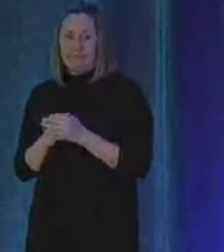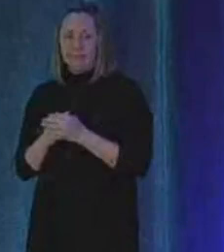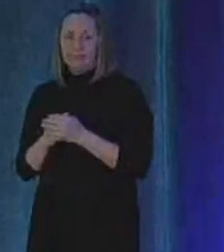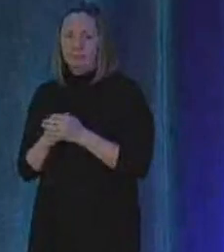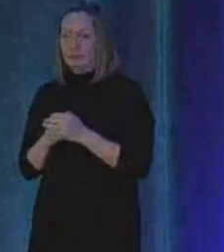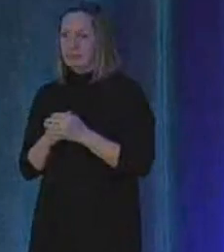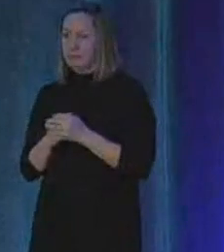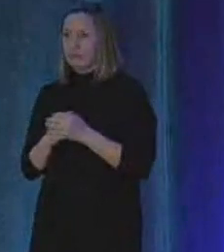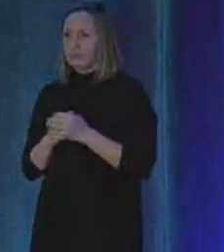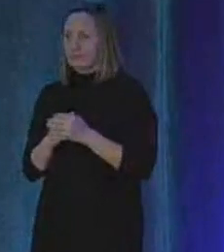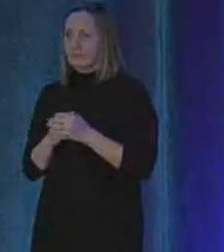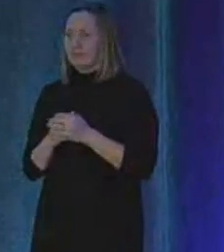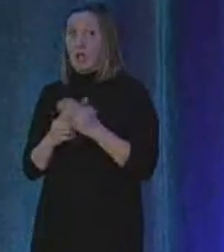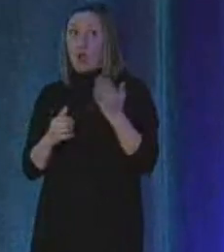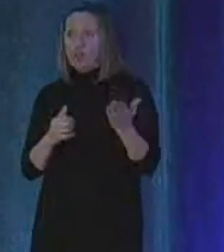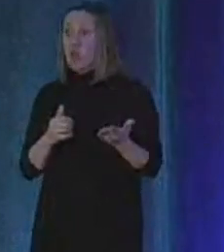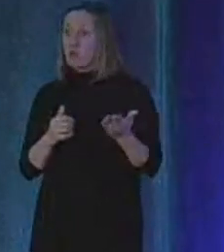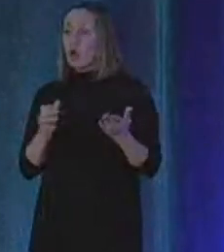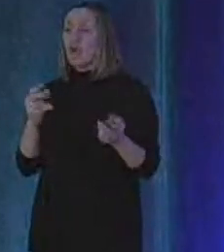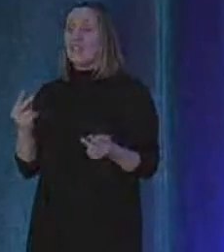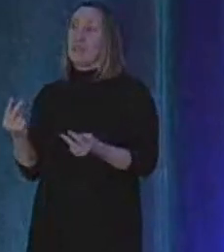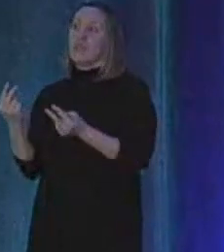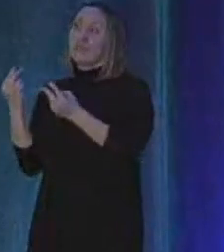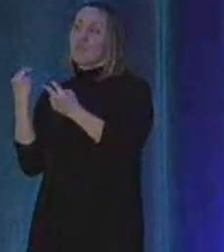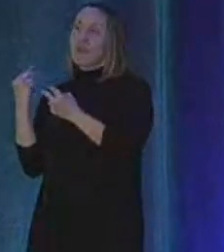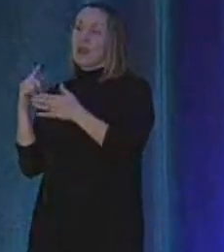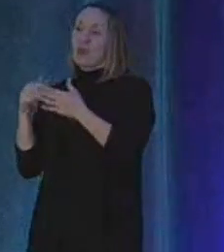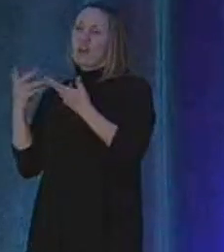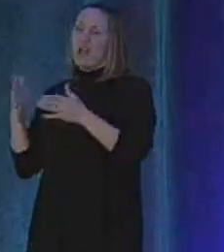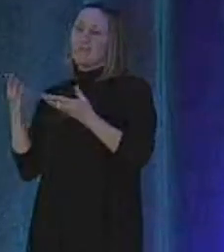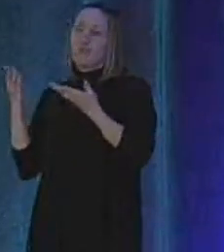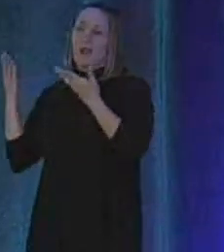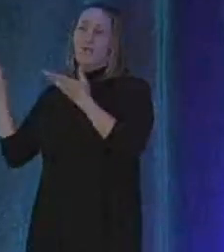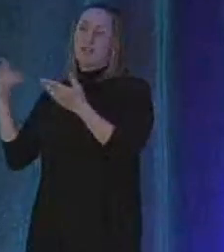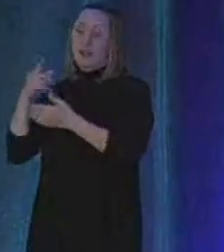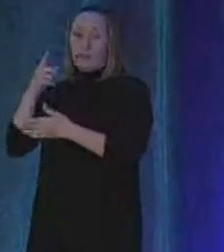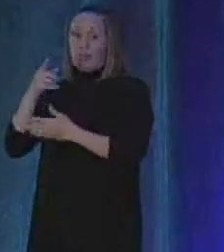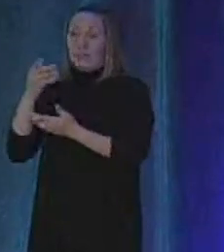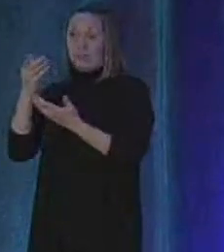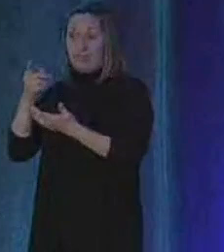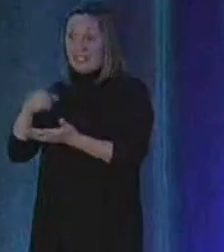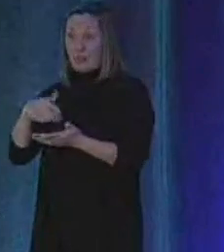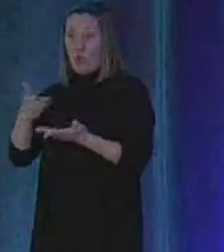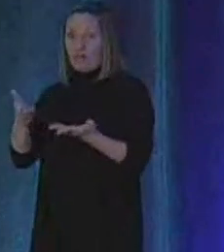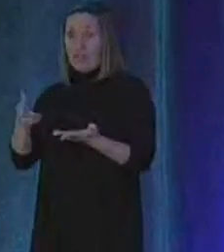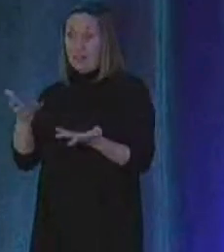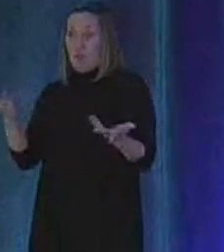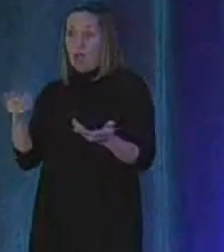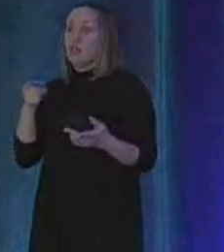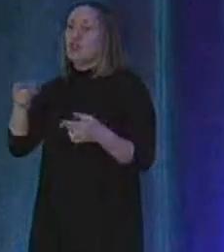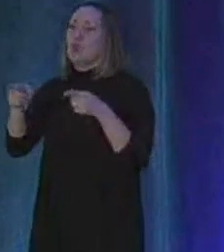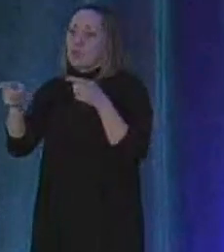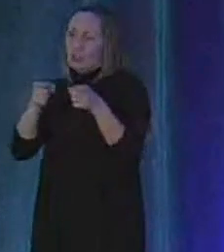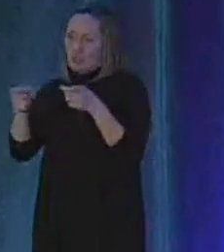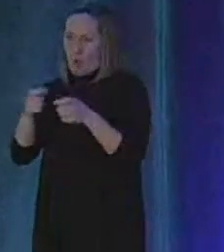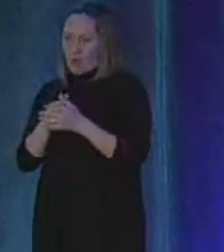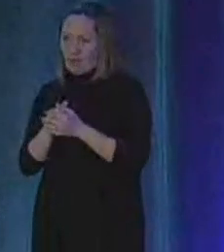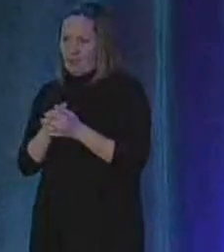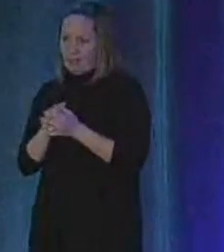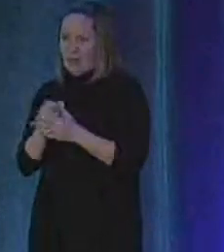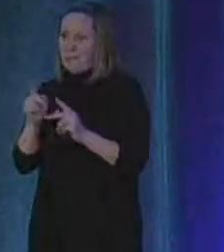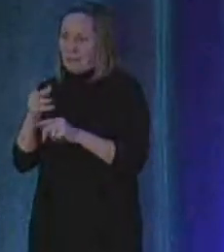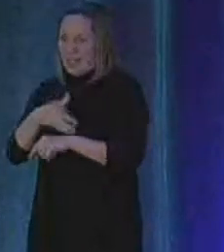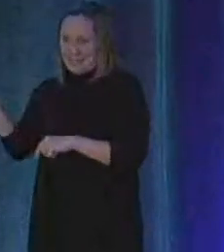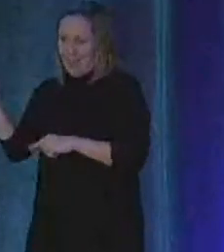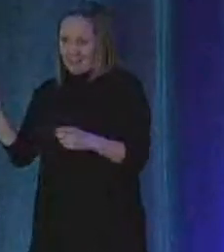These are all things, if you think back to the things that I've recommended here, these are all things that you control. Nobody can take these things away from